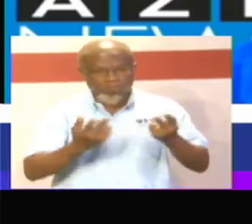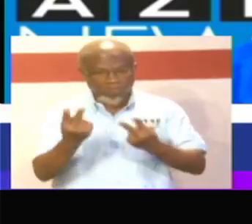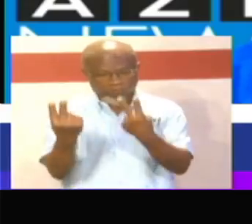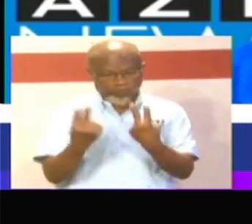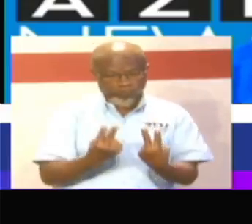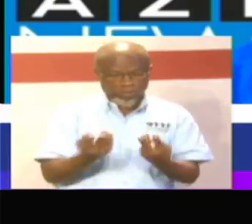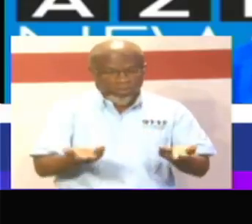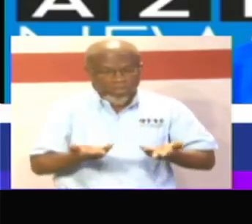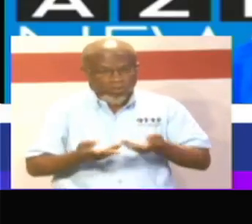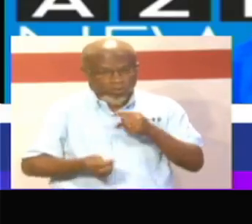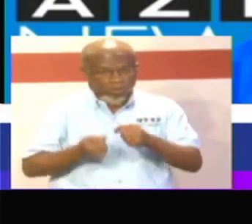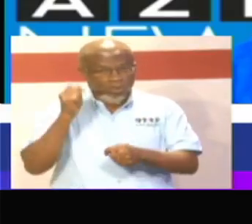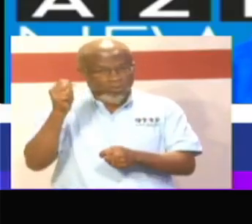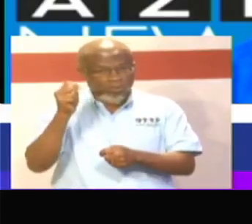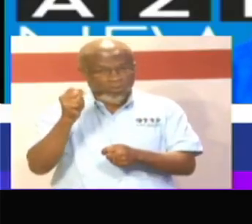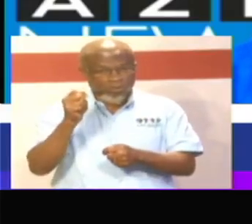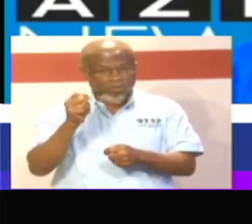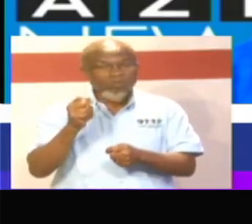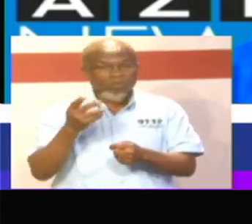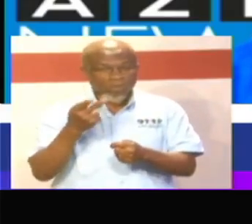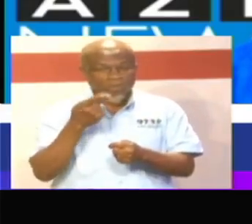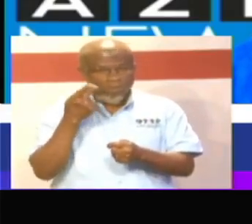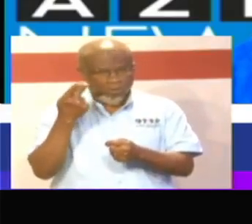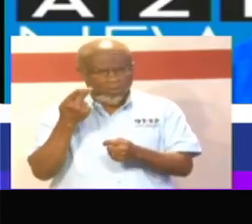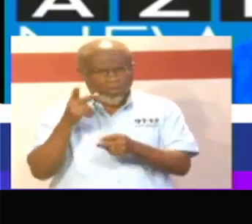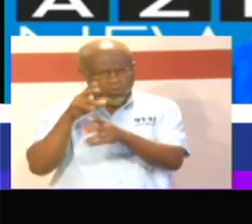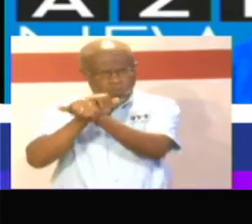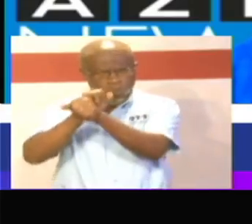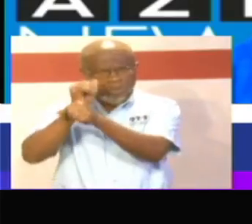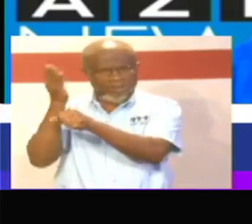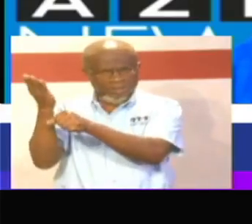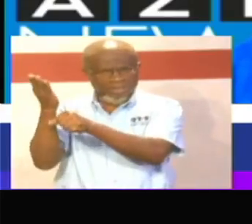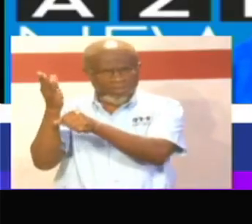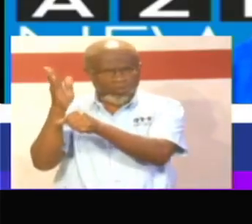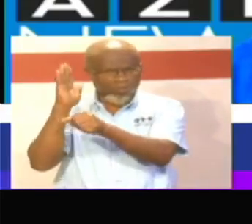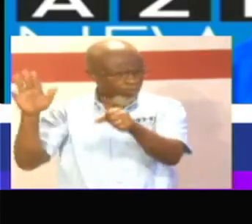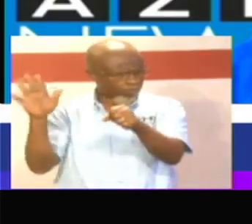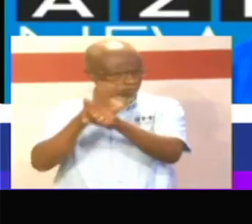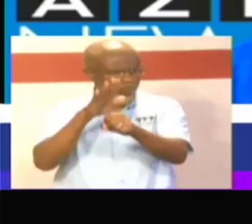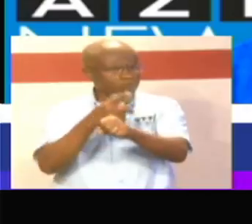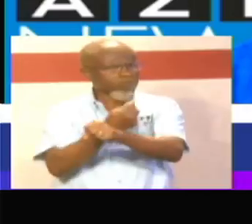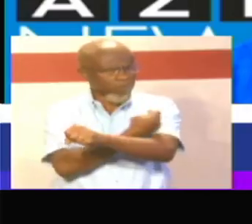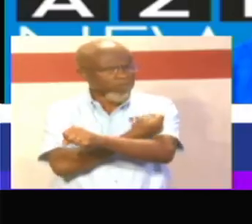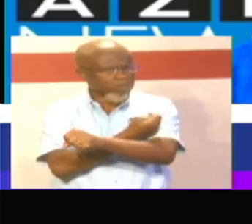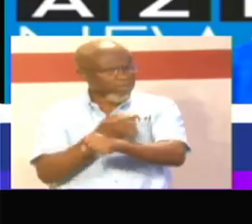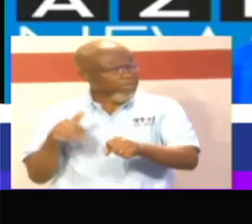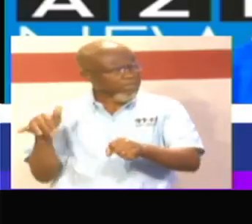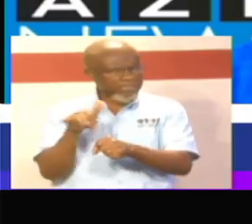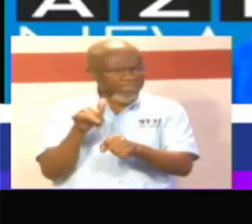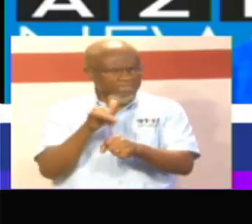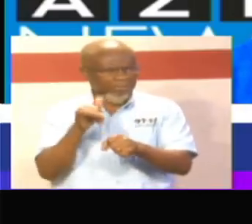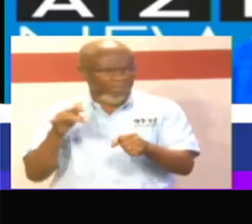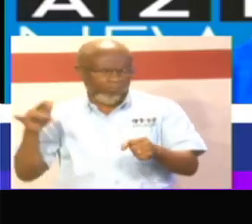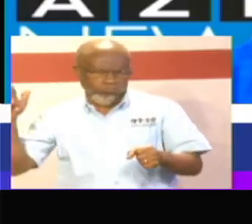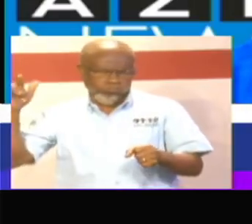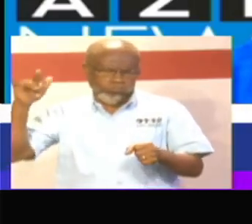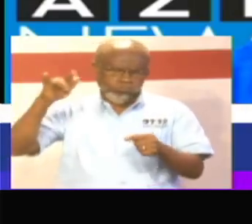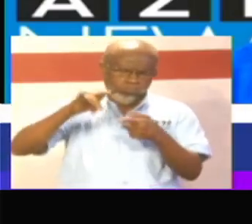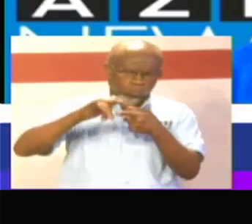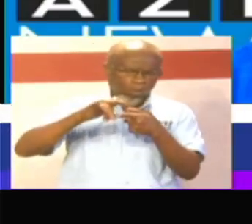ships will be fully vaccinated, just like our people coming via the airport. So I just wanted to